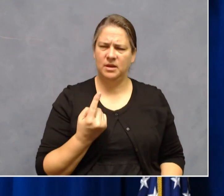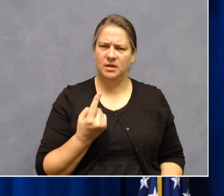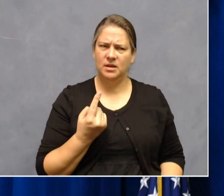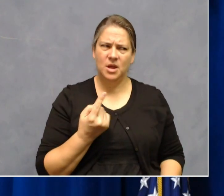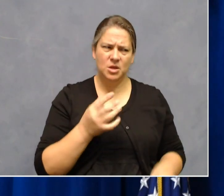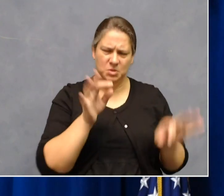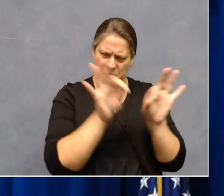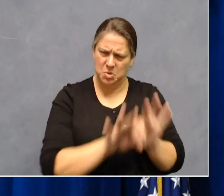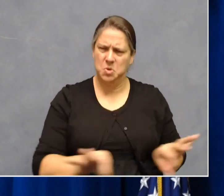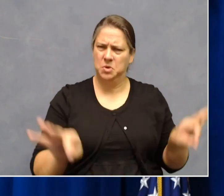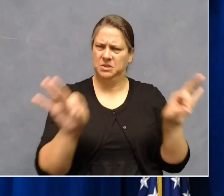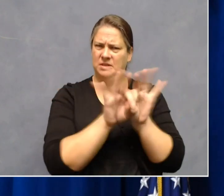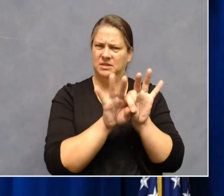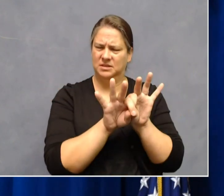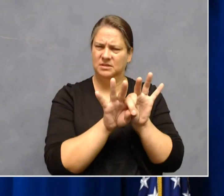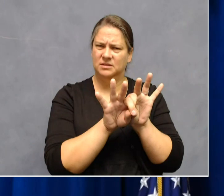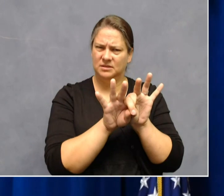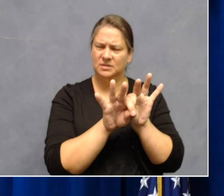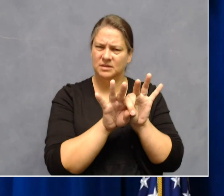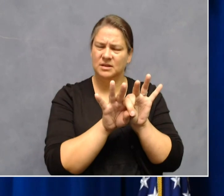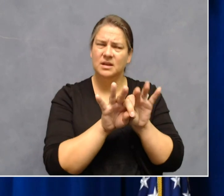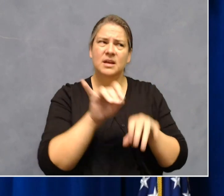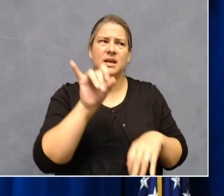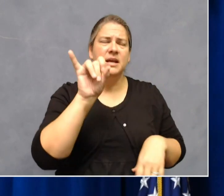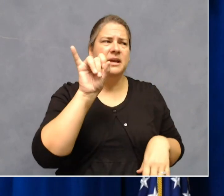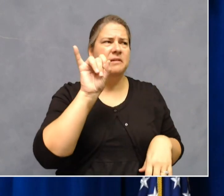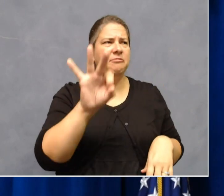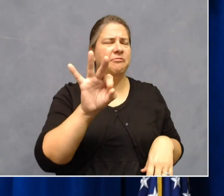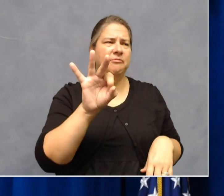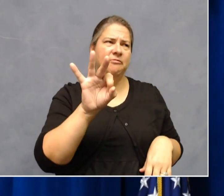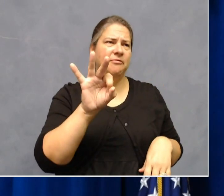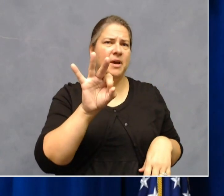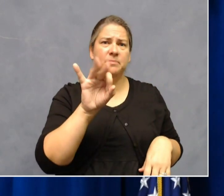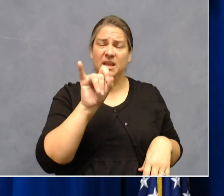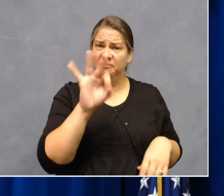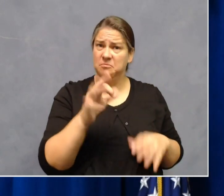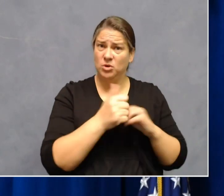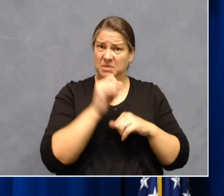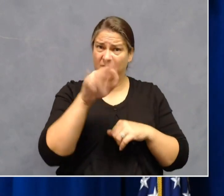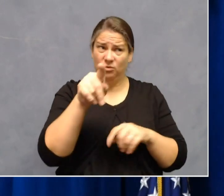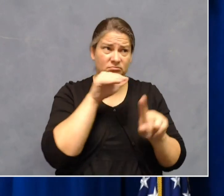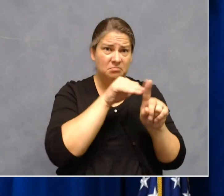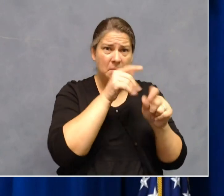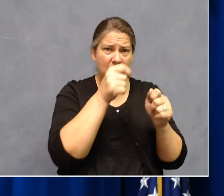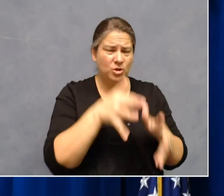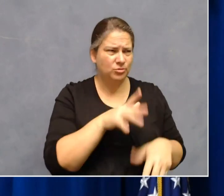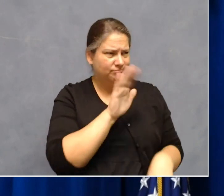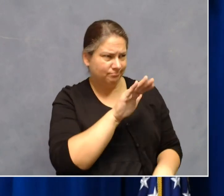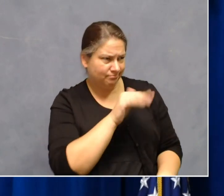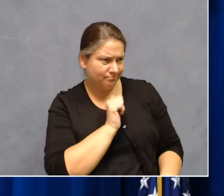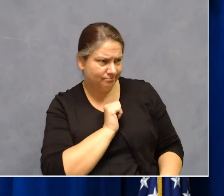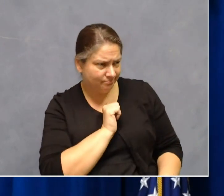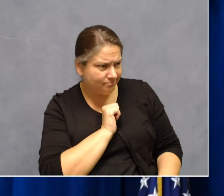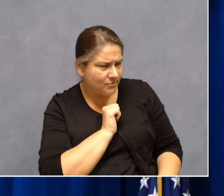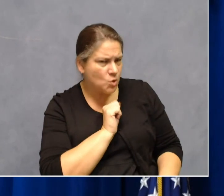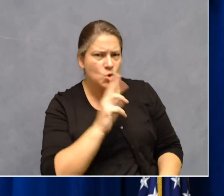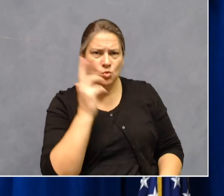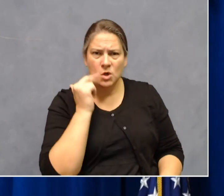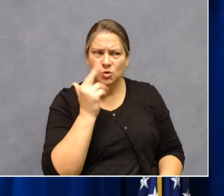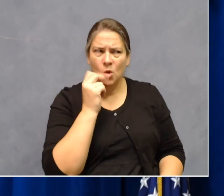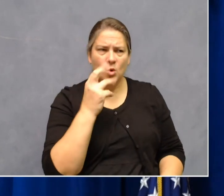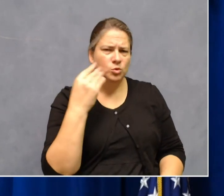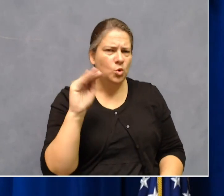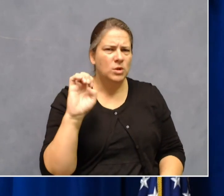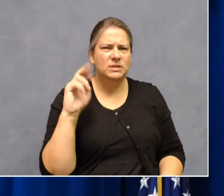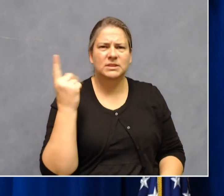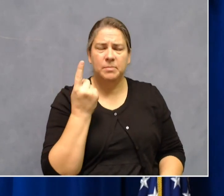the time, if it's brought to that manager's attention in a store or in a place or in a restaurant, or that people